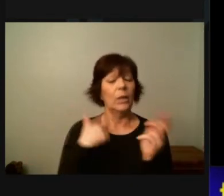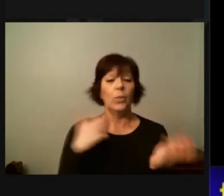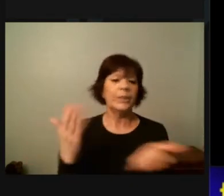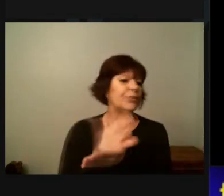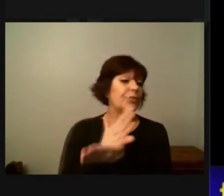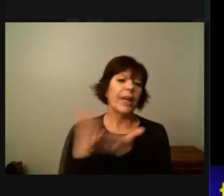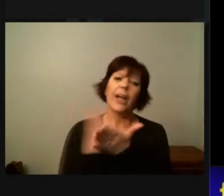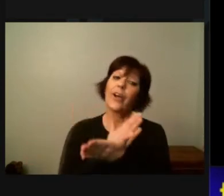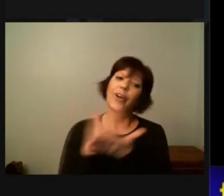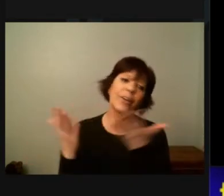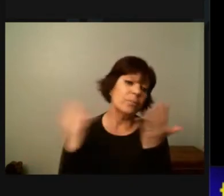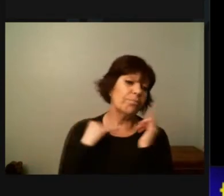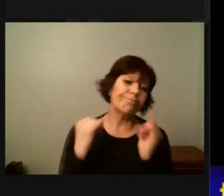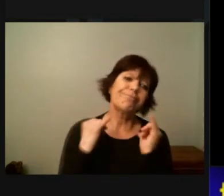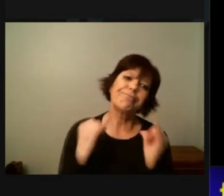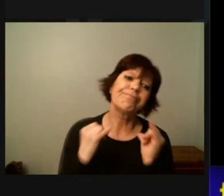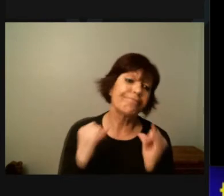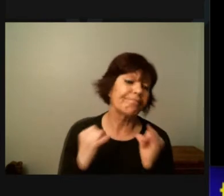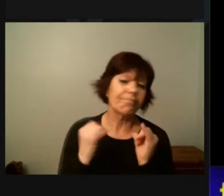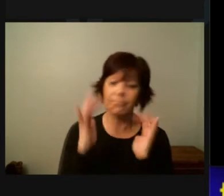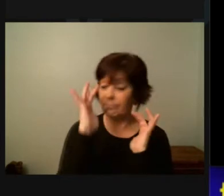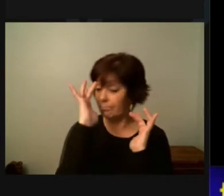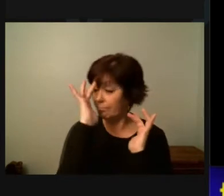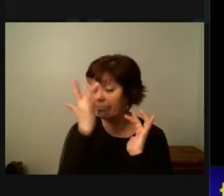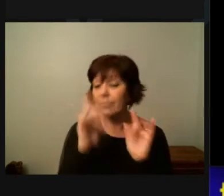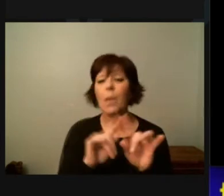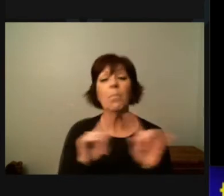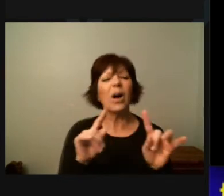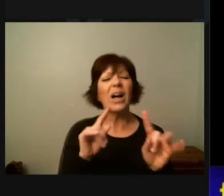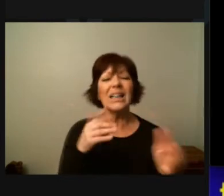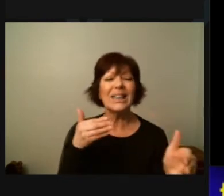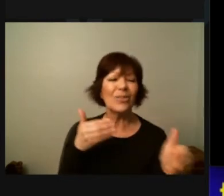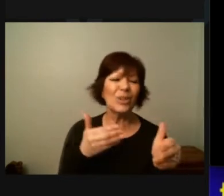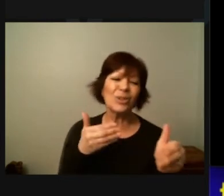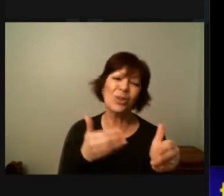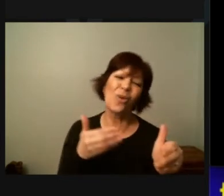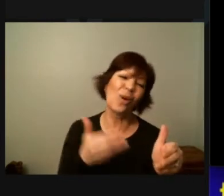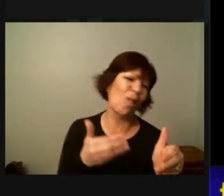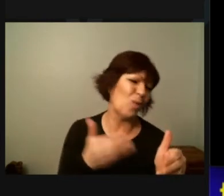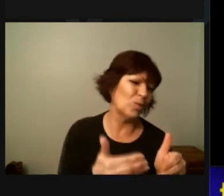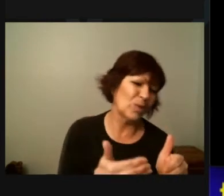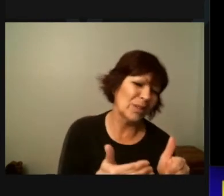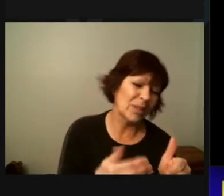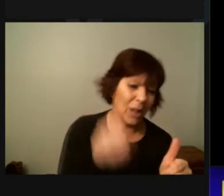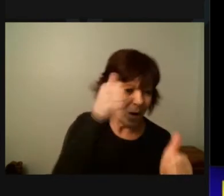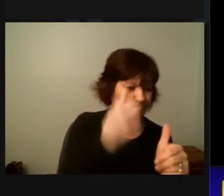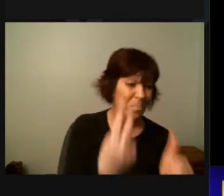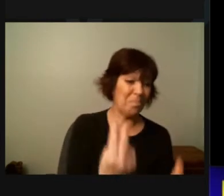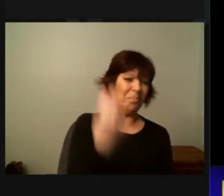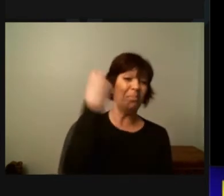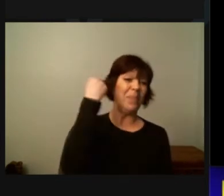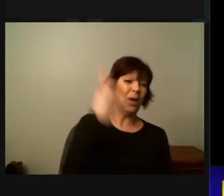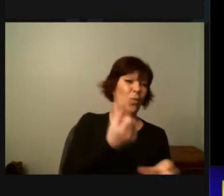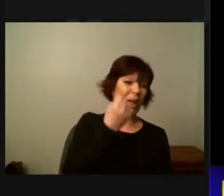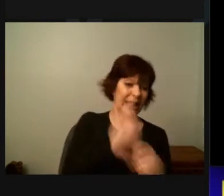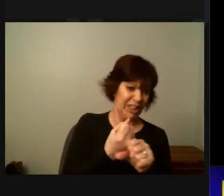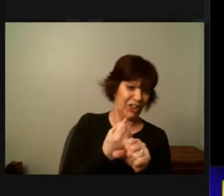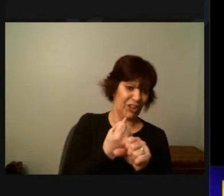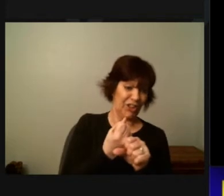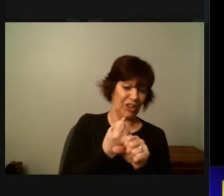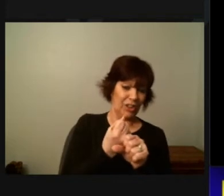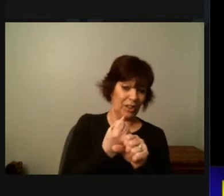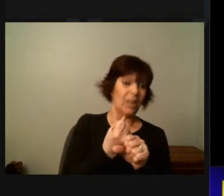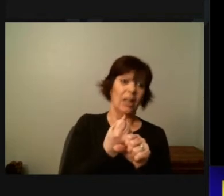the coronavirus fatigue. But we are so close. When you look back to where we were a year ago from today,